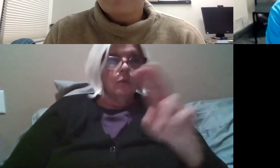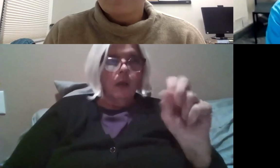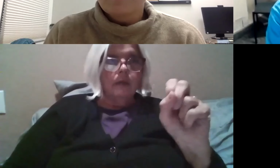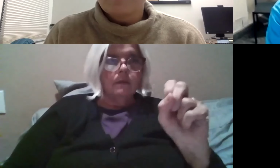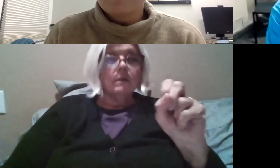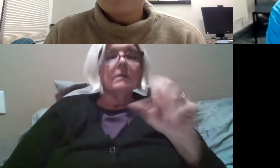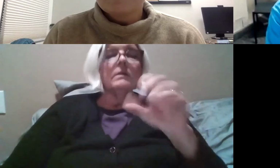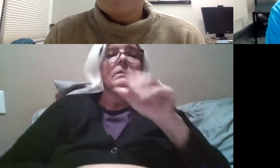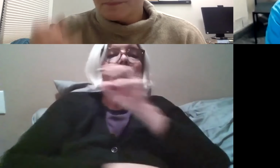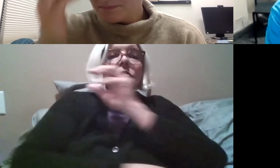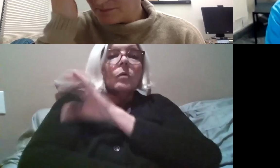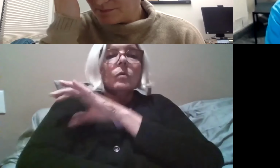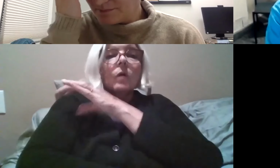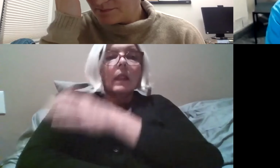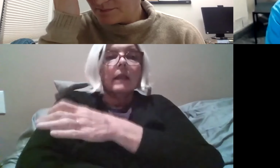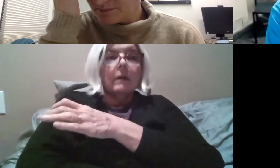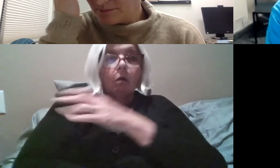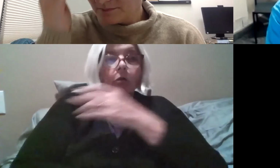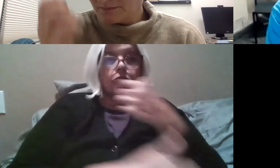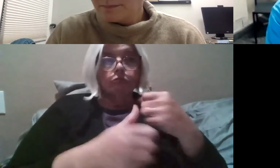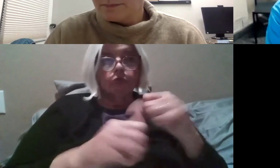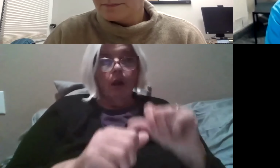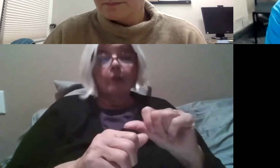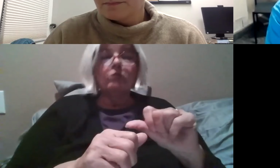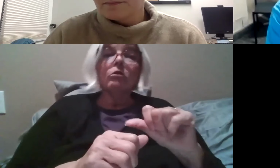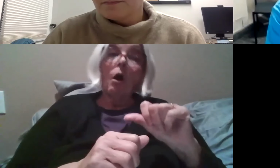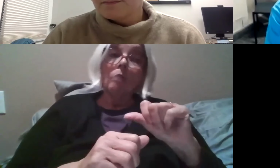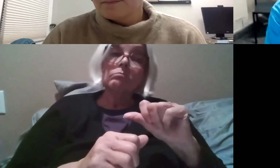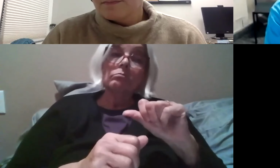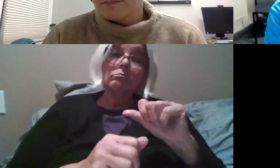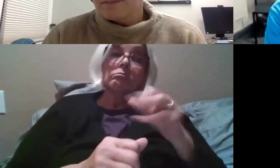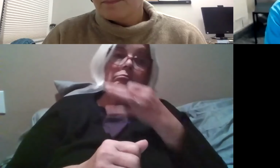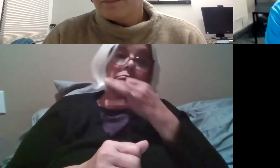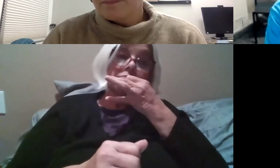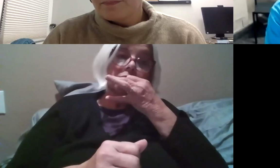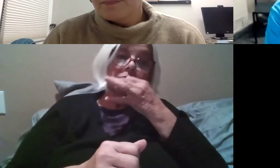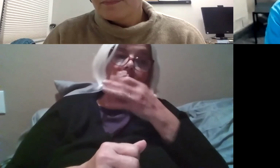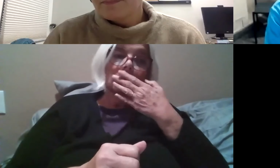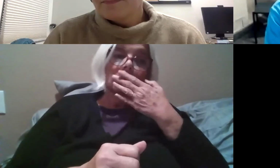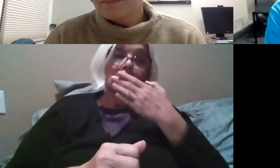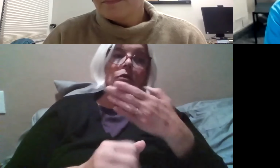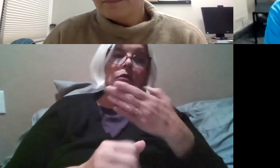at doing that. And I suspect that's something that we can look into